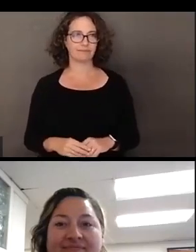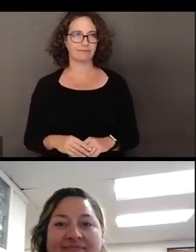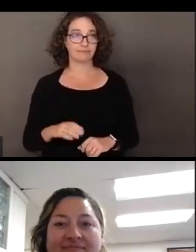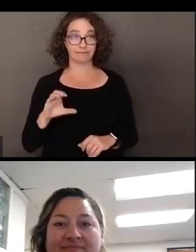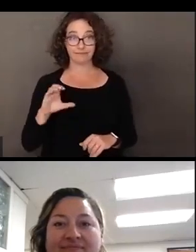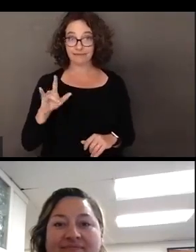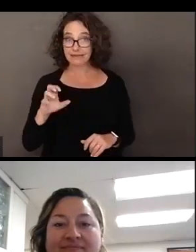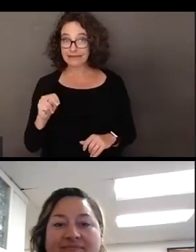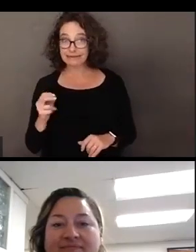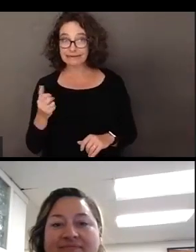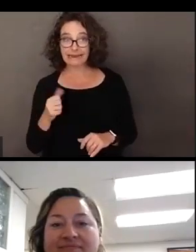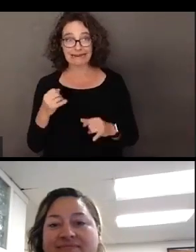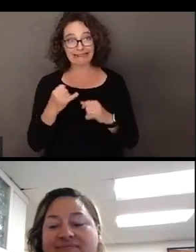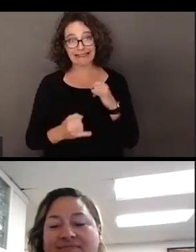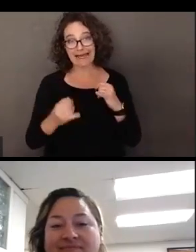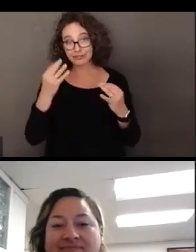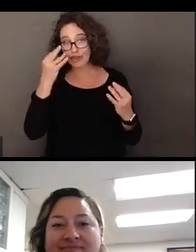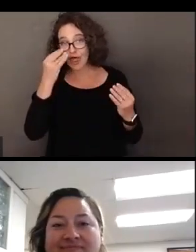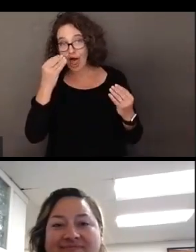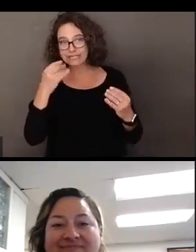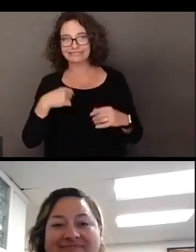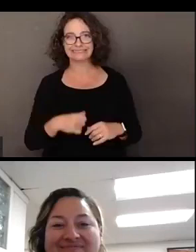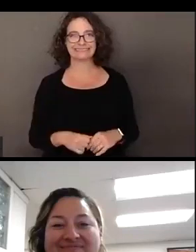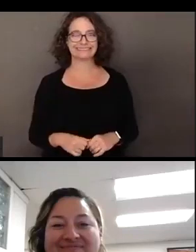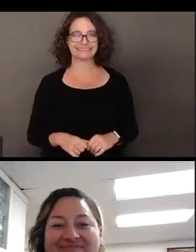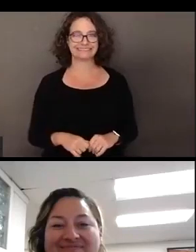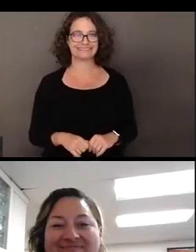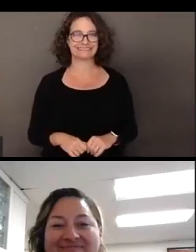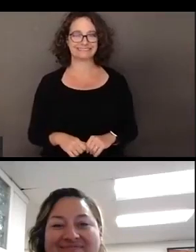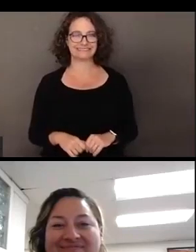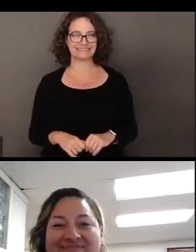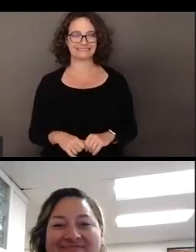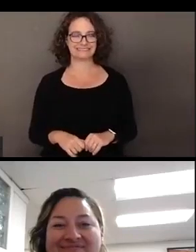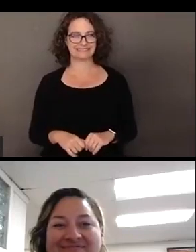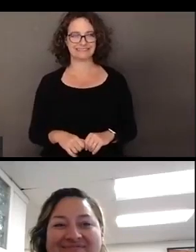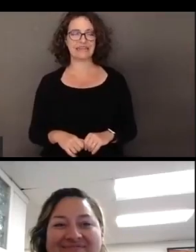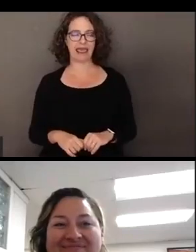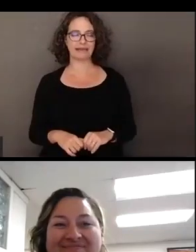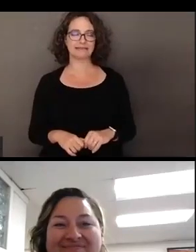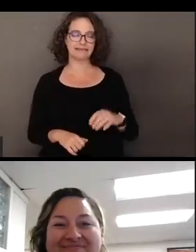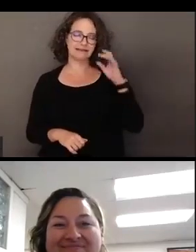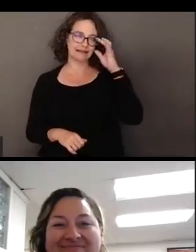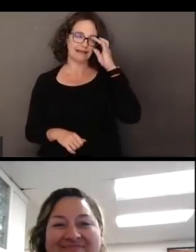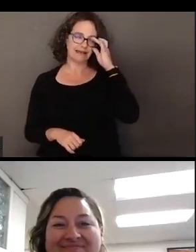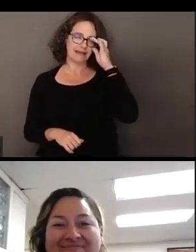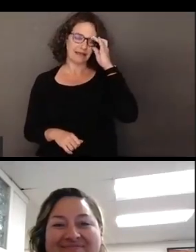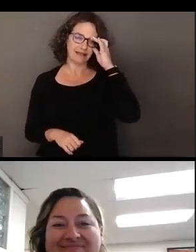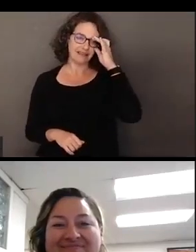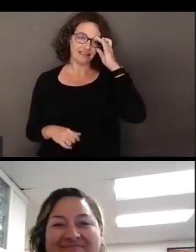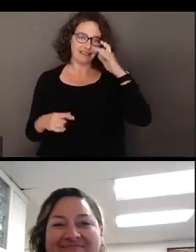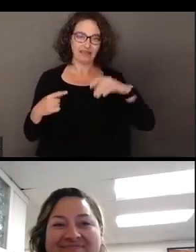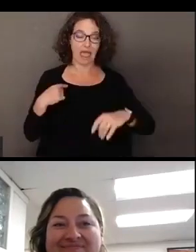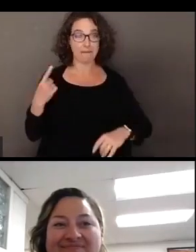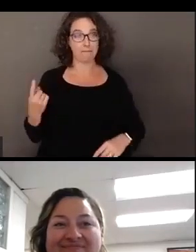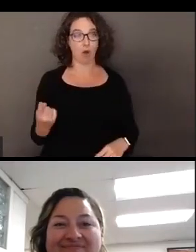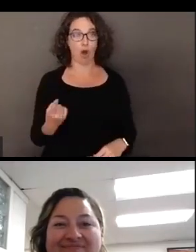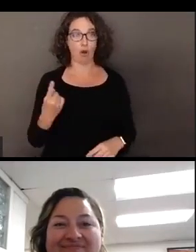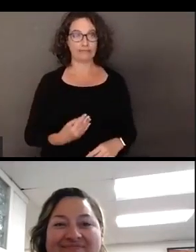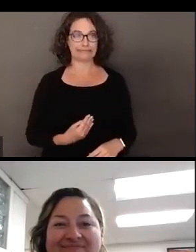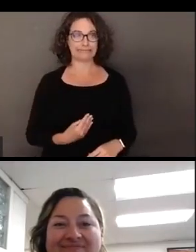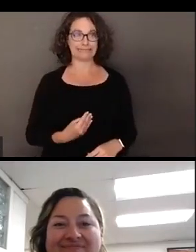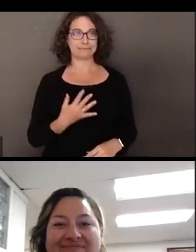Clinton, any closing thoughts from you as I unmute myself? Yeah, you know, I'm always inspired by